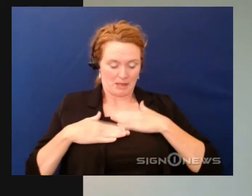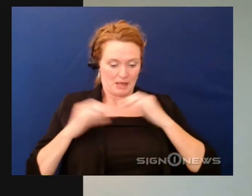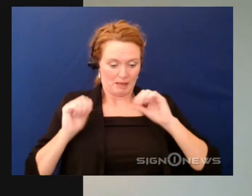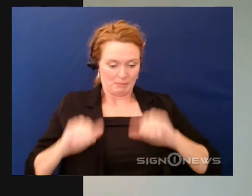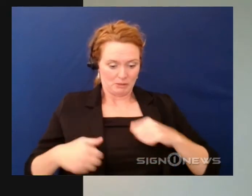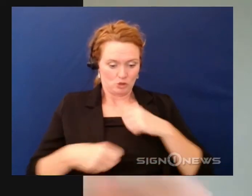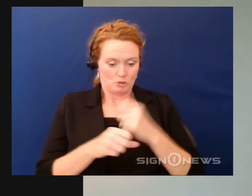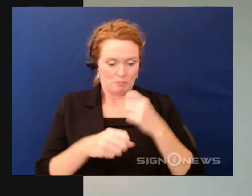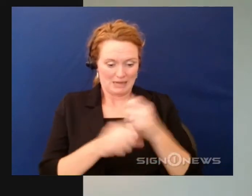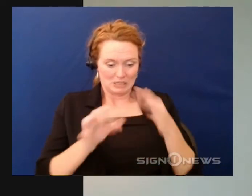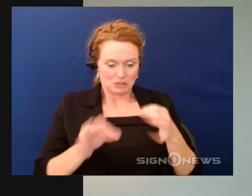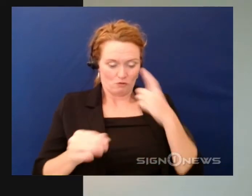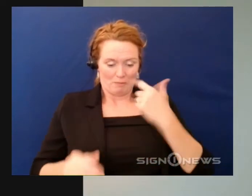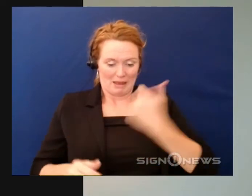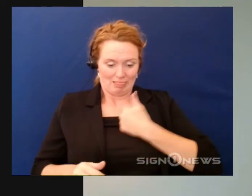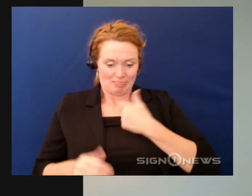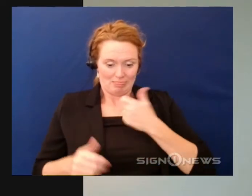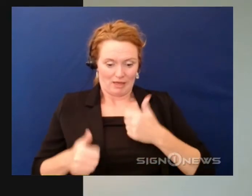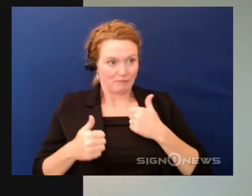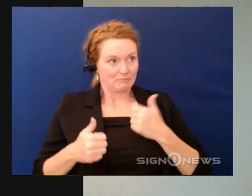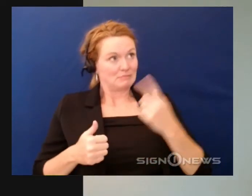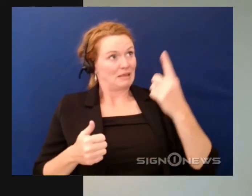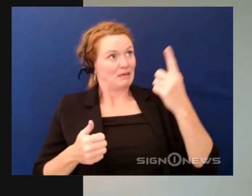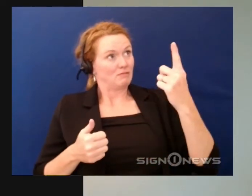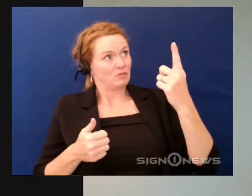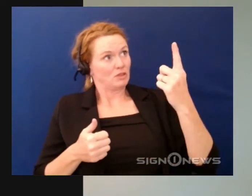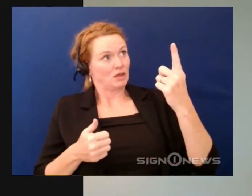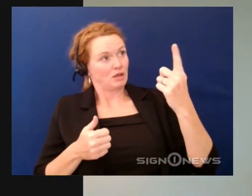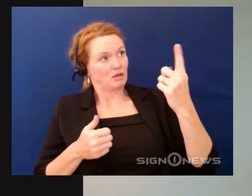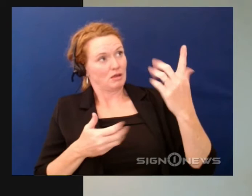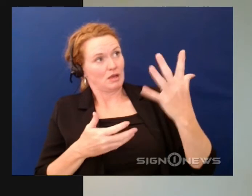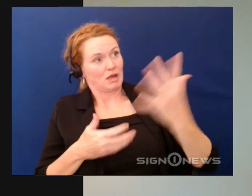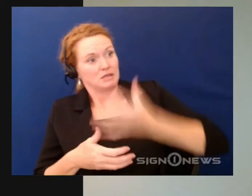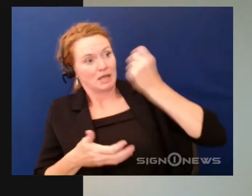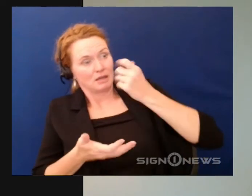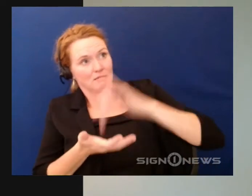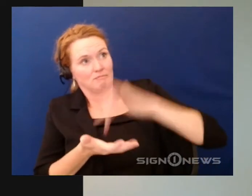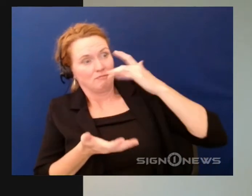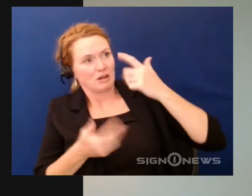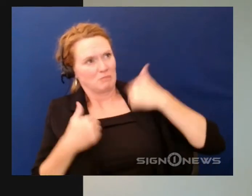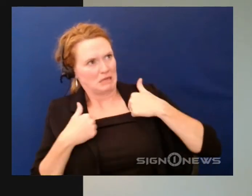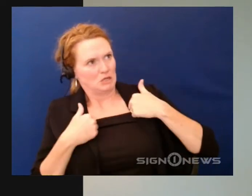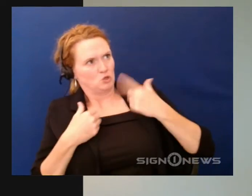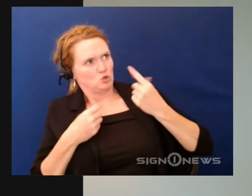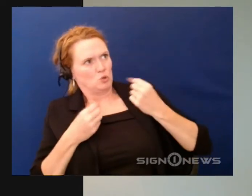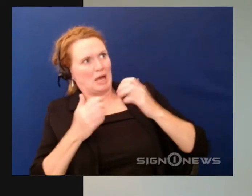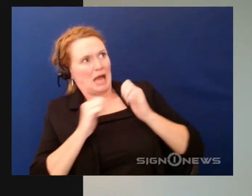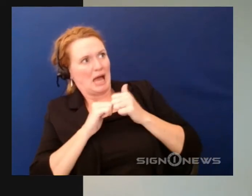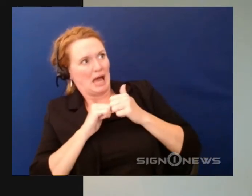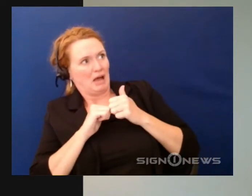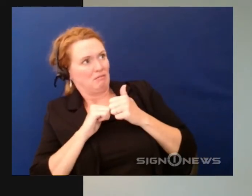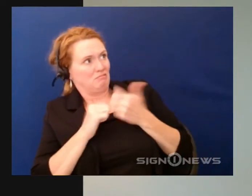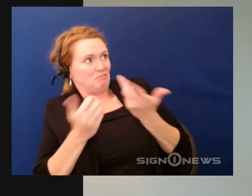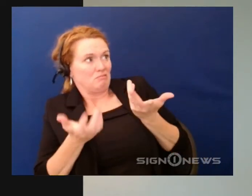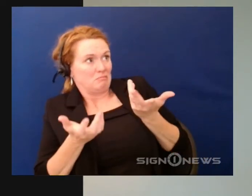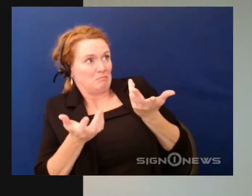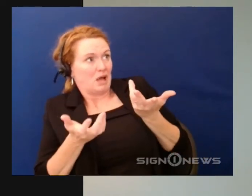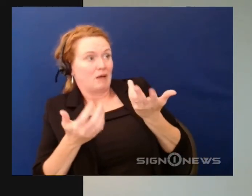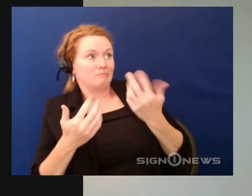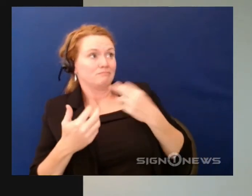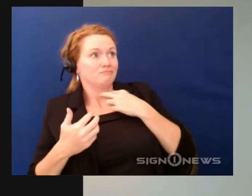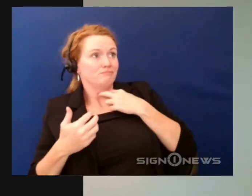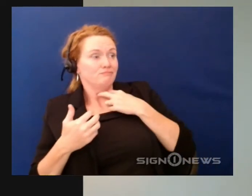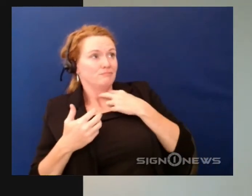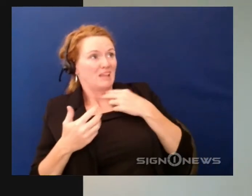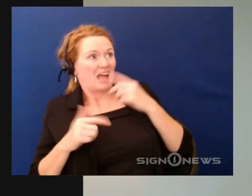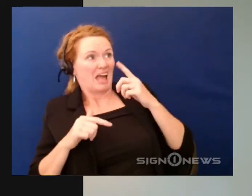life, right? And so if someone is trying to encroach and take advantage of you, well, you might not believe that there's anything you can do about it because you